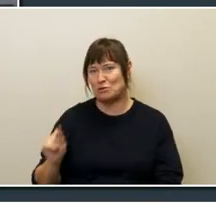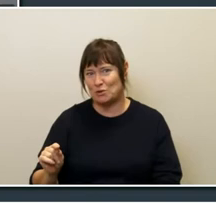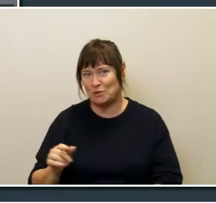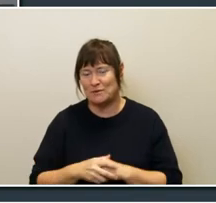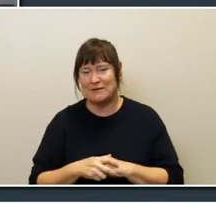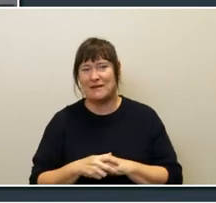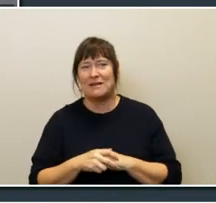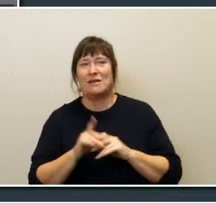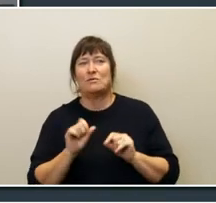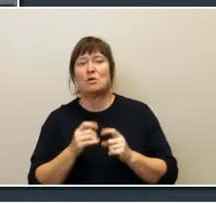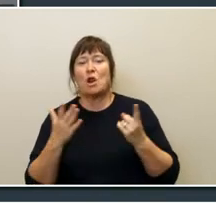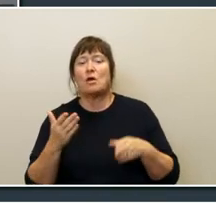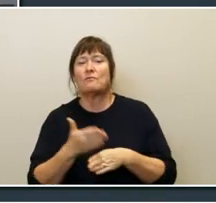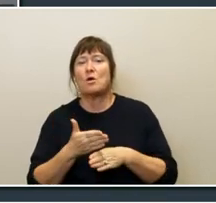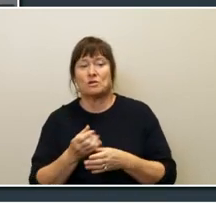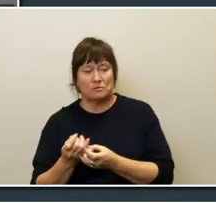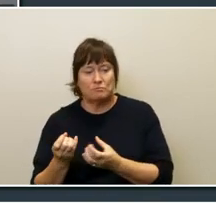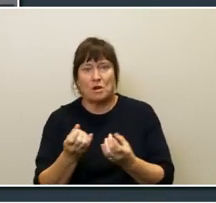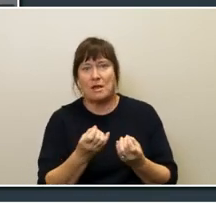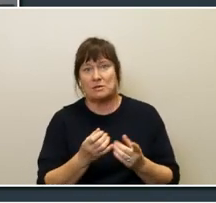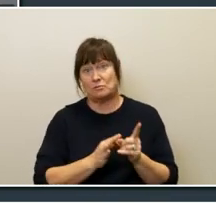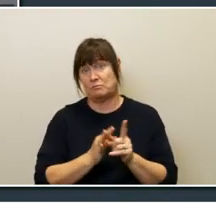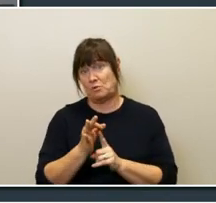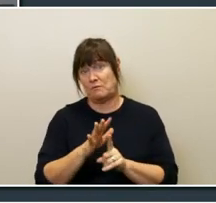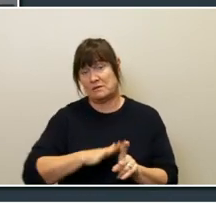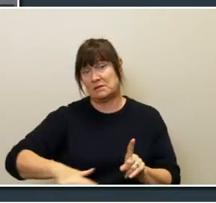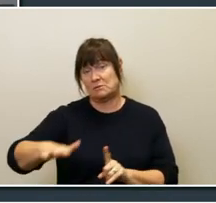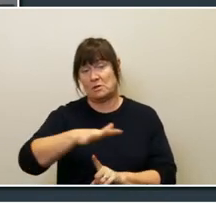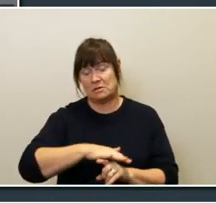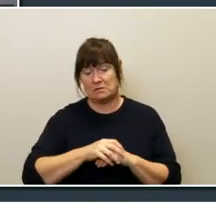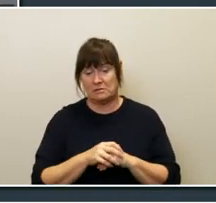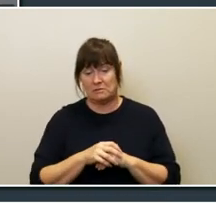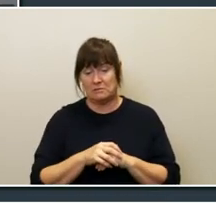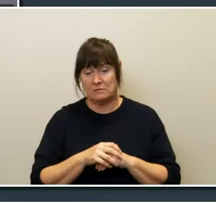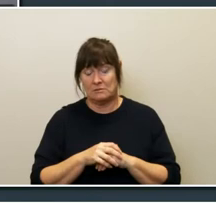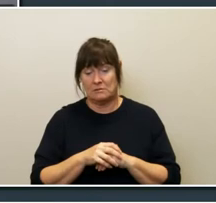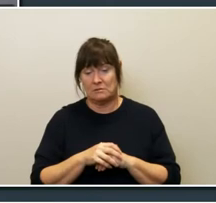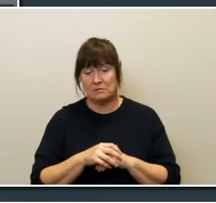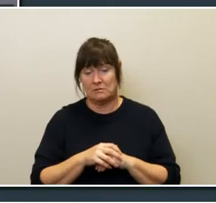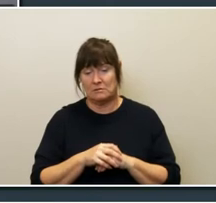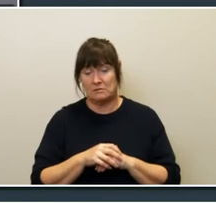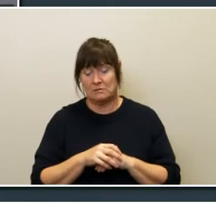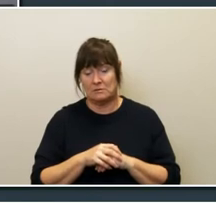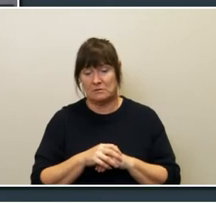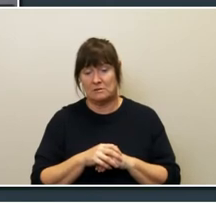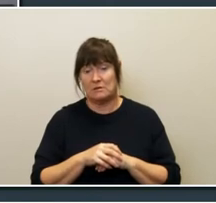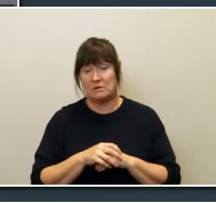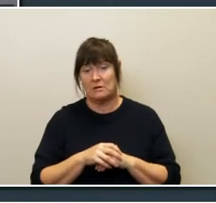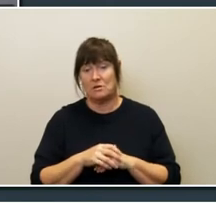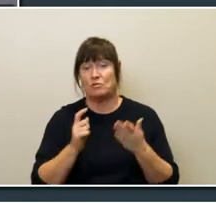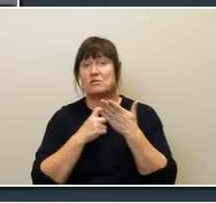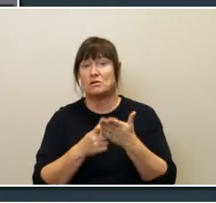A lot of work is being done in preparation for improving this situation. The results, as I understand it, will be in